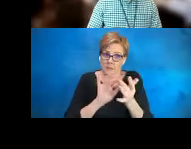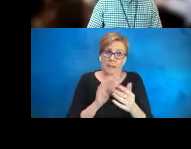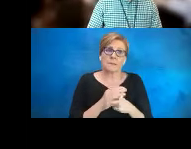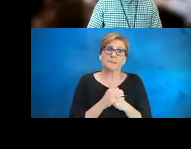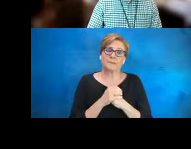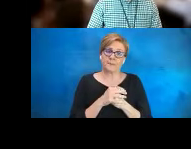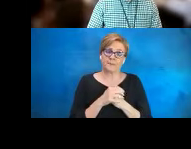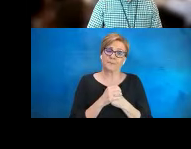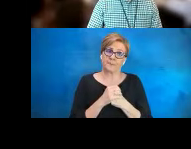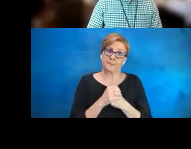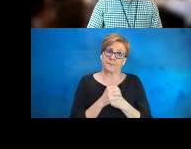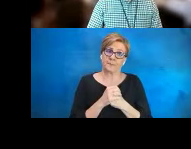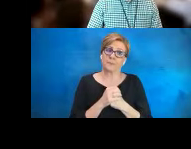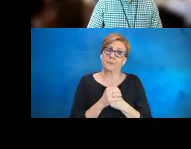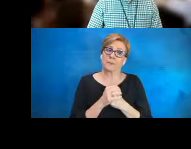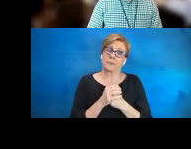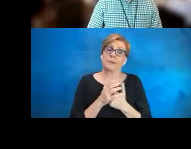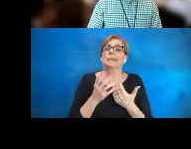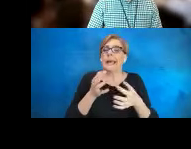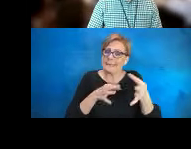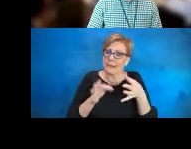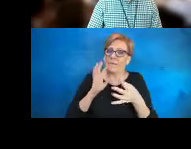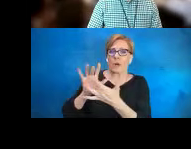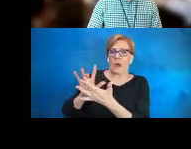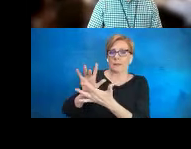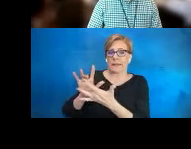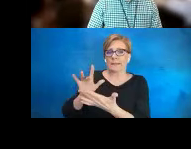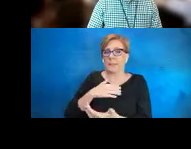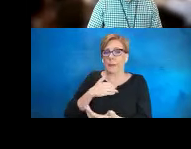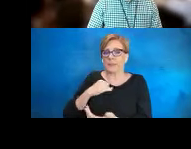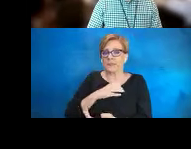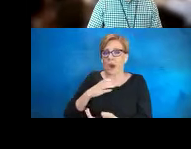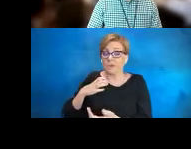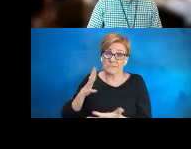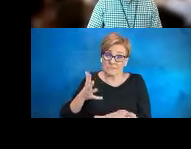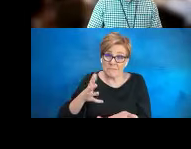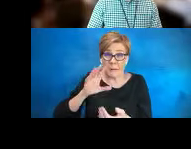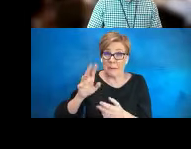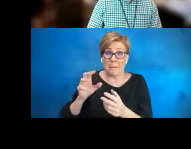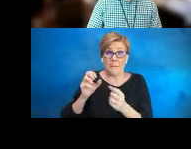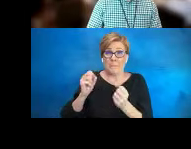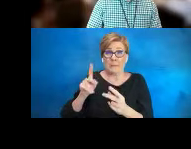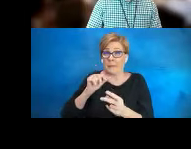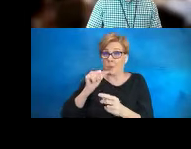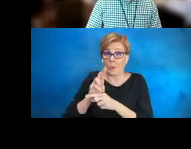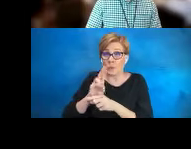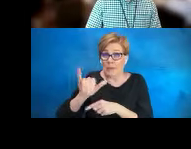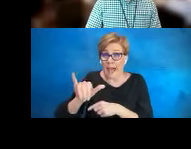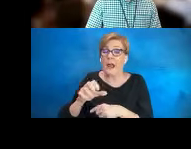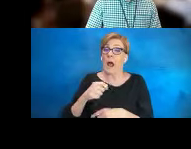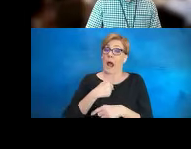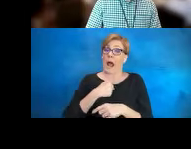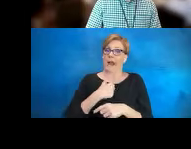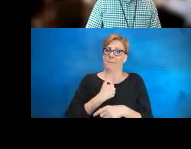underutilized step. I probably, in 5 years of being a group supervisor,